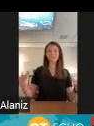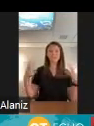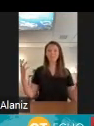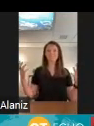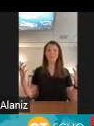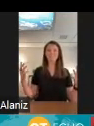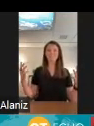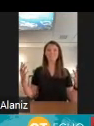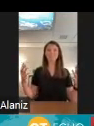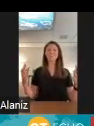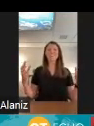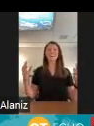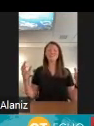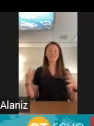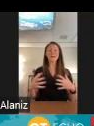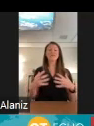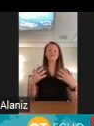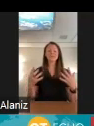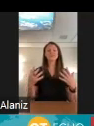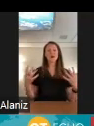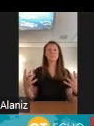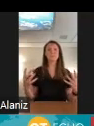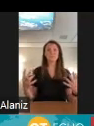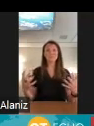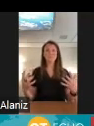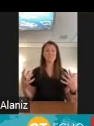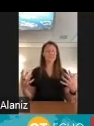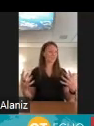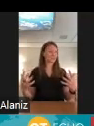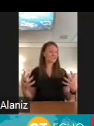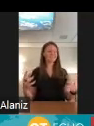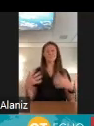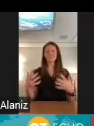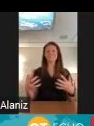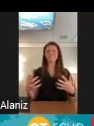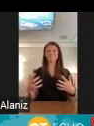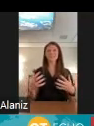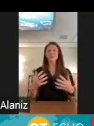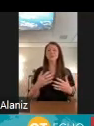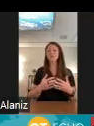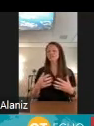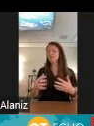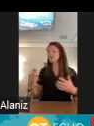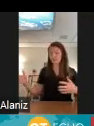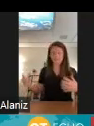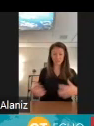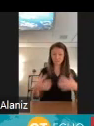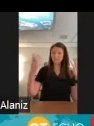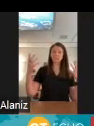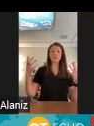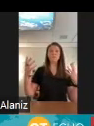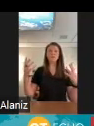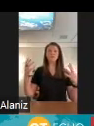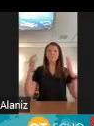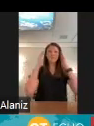body kind of wakes up. So you're at more of an optimal level for learning new skills. But also there's an increase